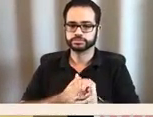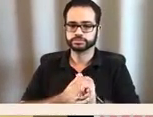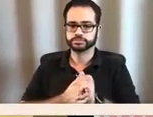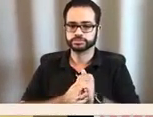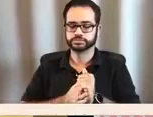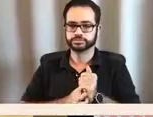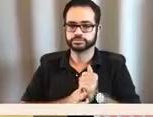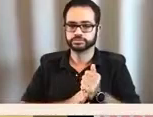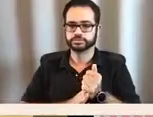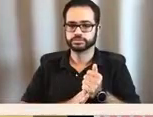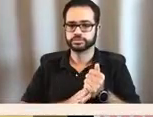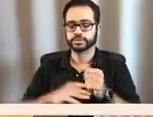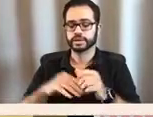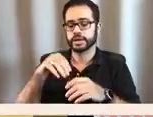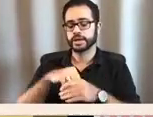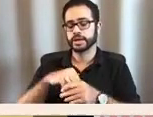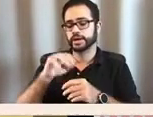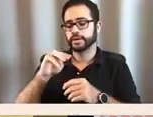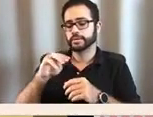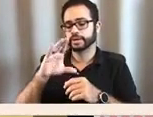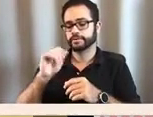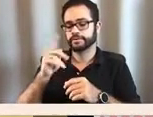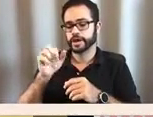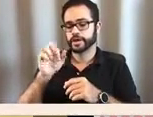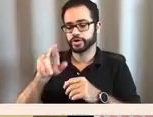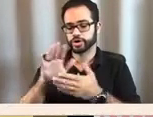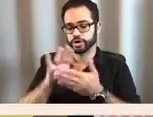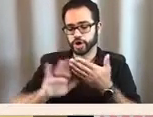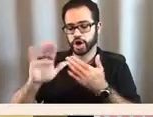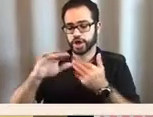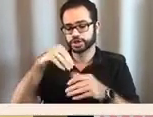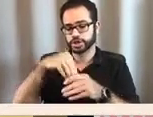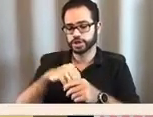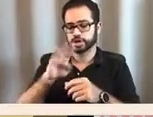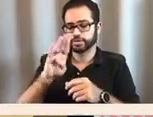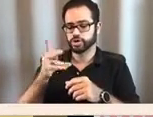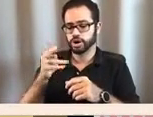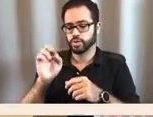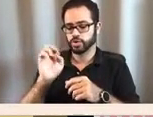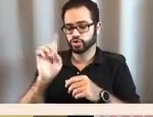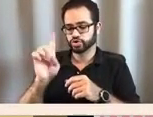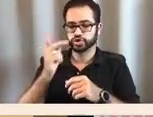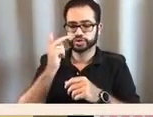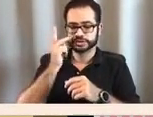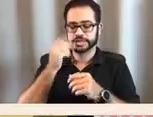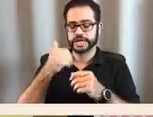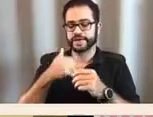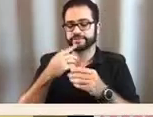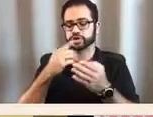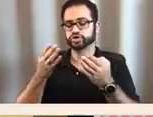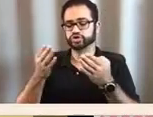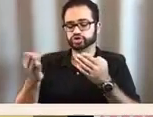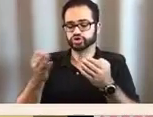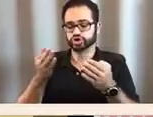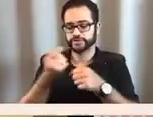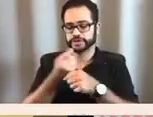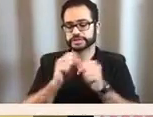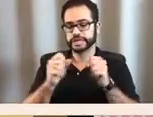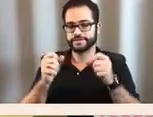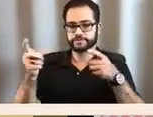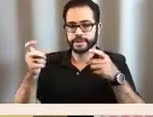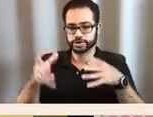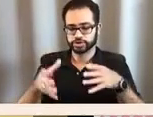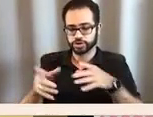Now at McFadder College in Broward, you see that there's the ServSafe manager. They also have